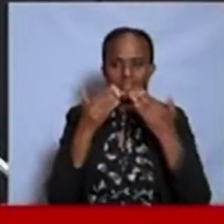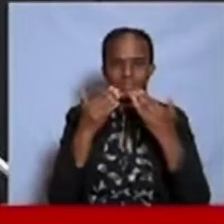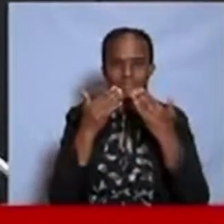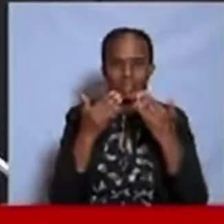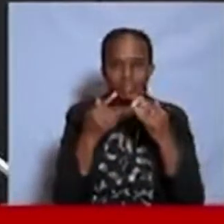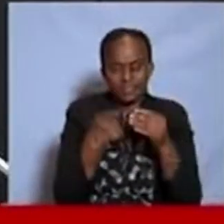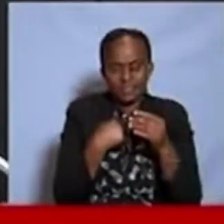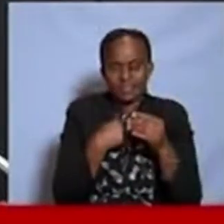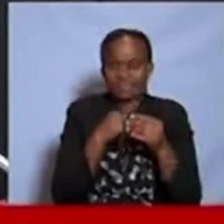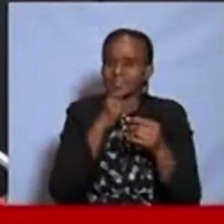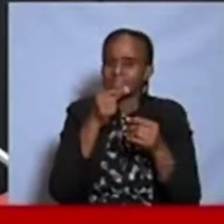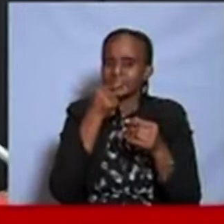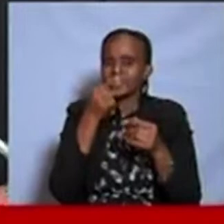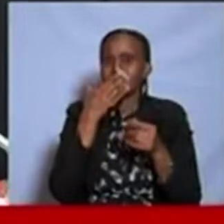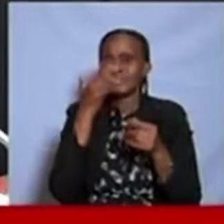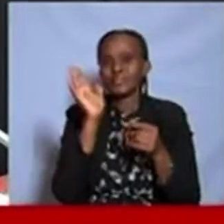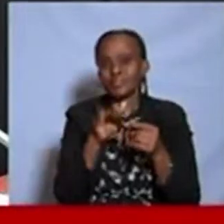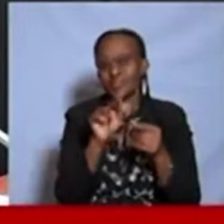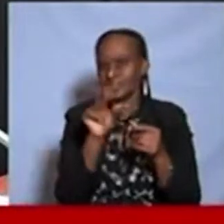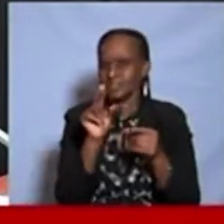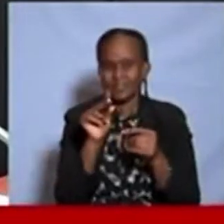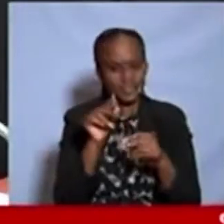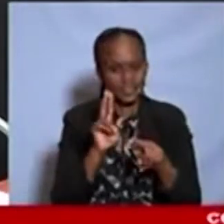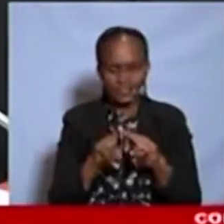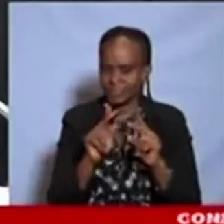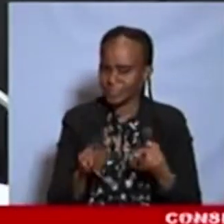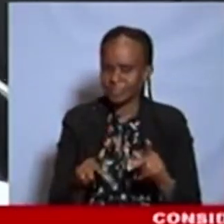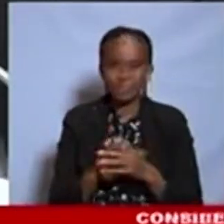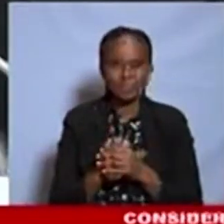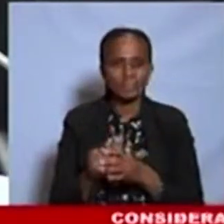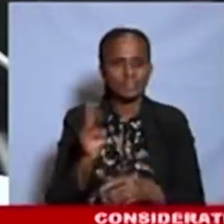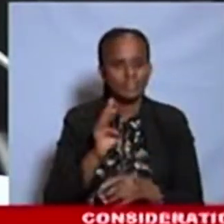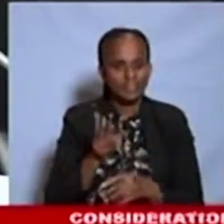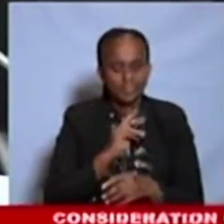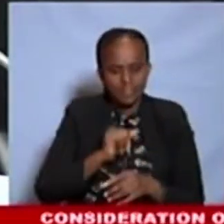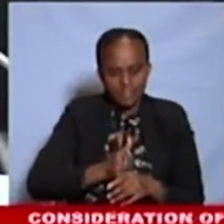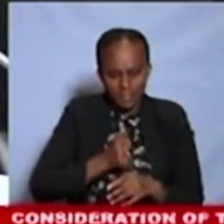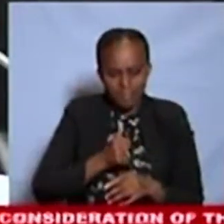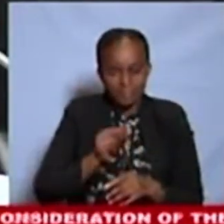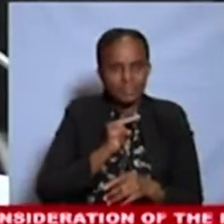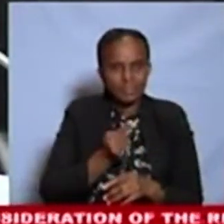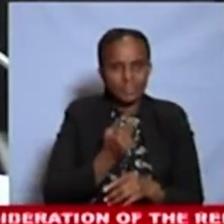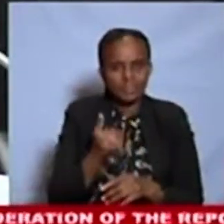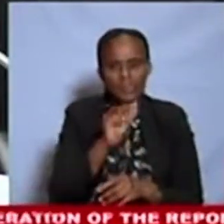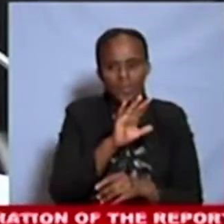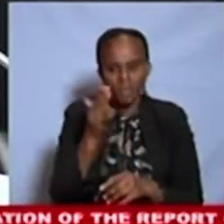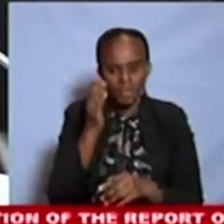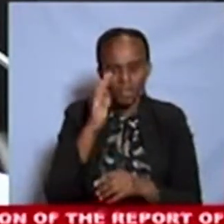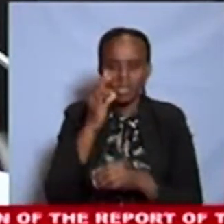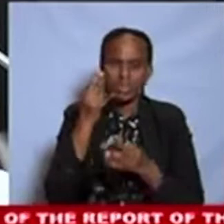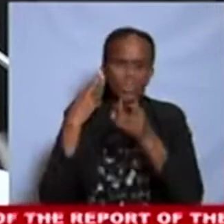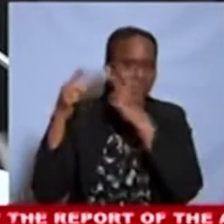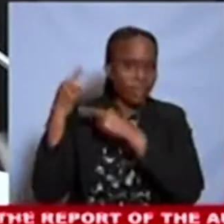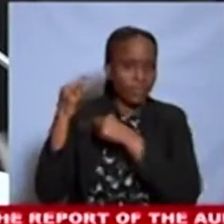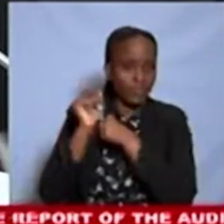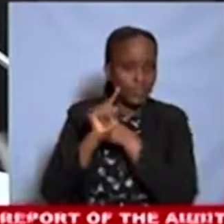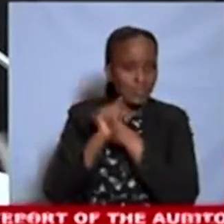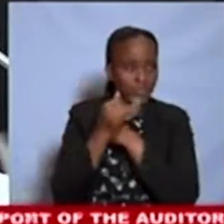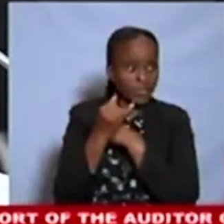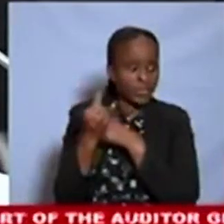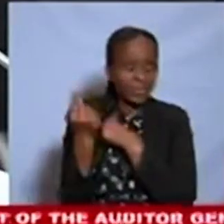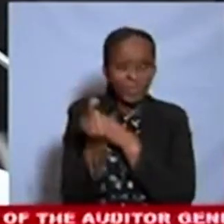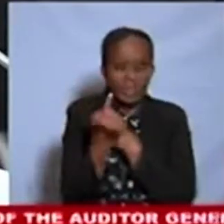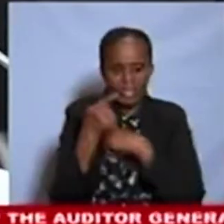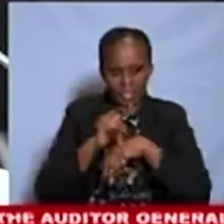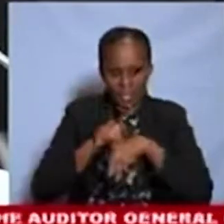I am not condoning it, Chair. As we get back, Chair, we are going to review this issue. It's only that by the